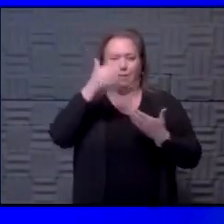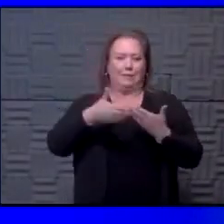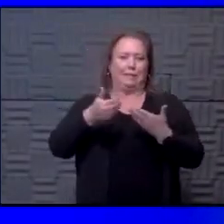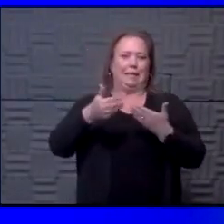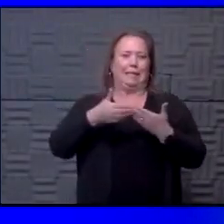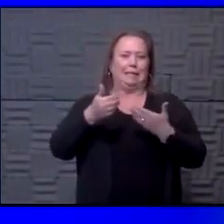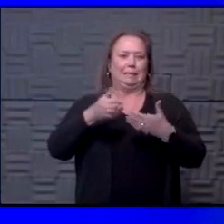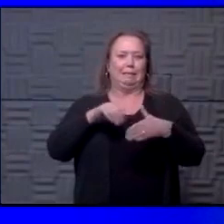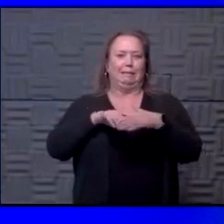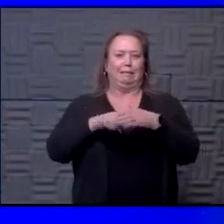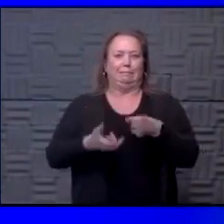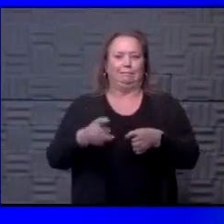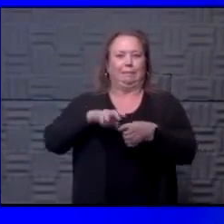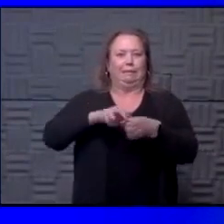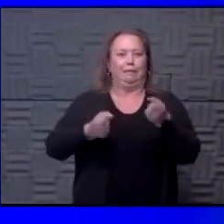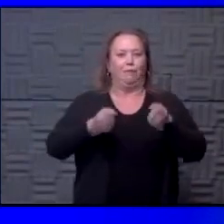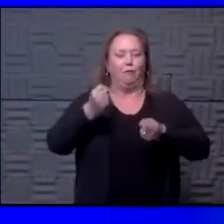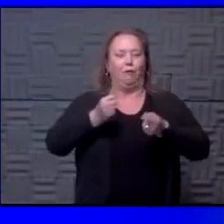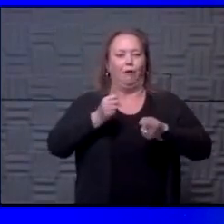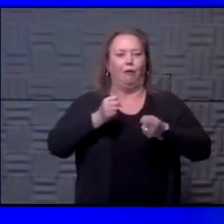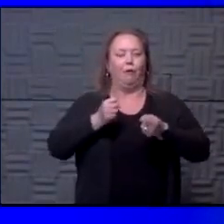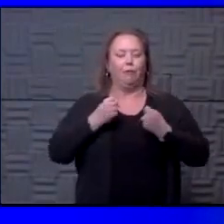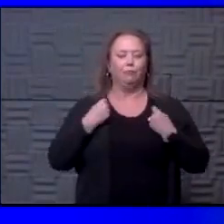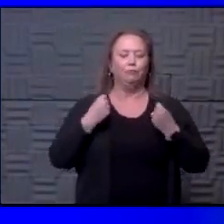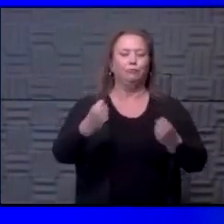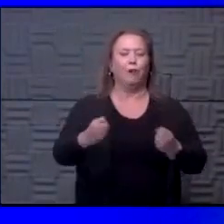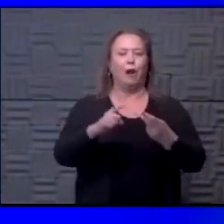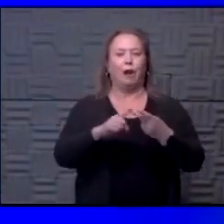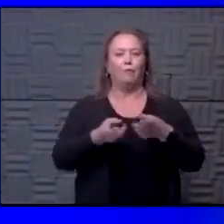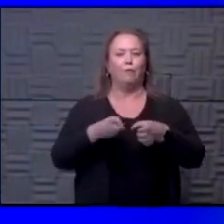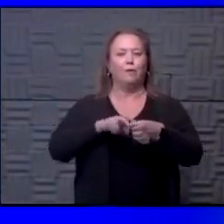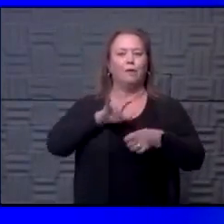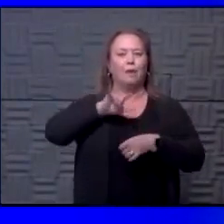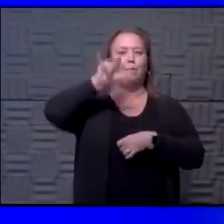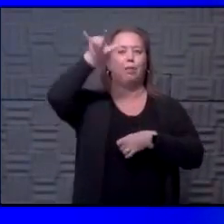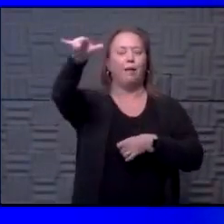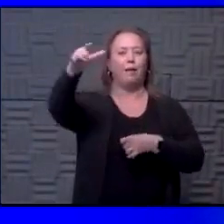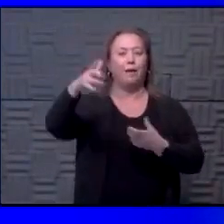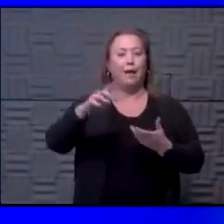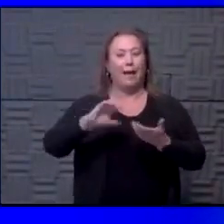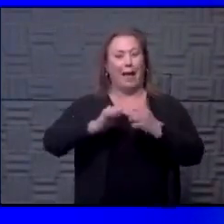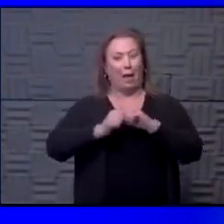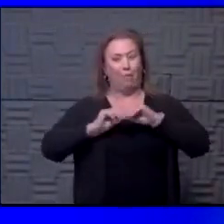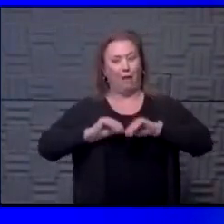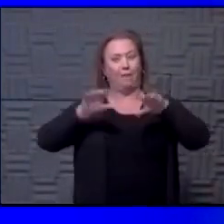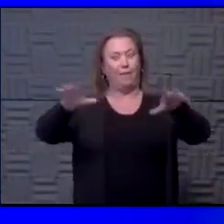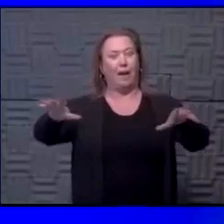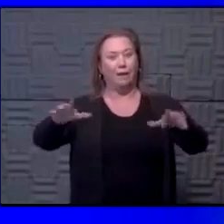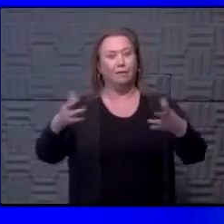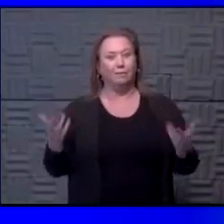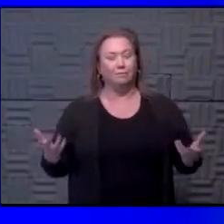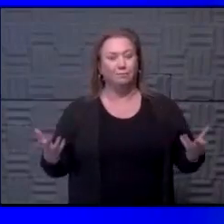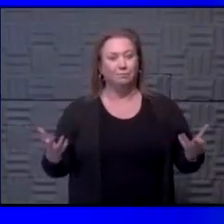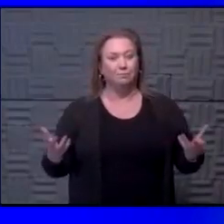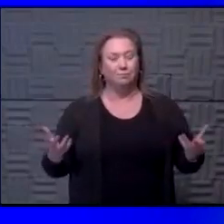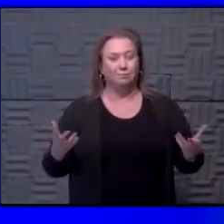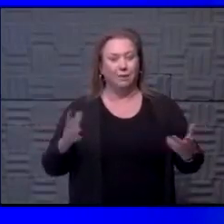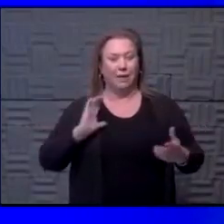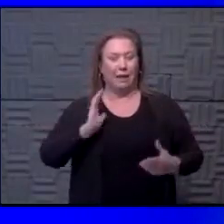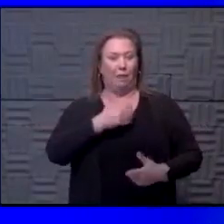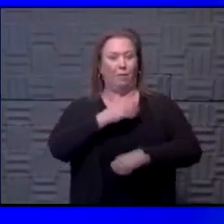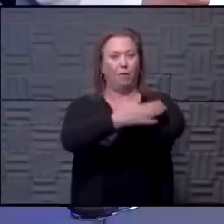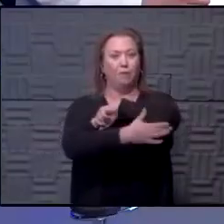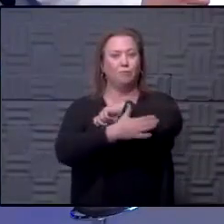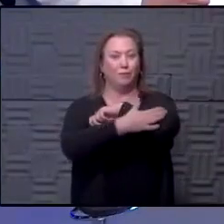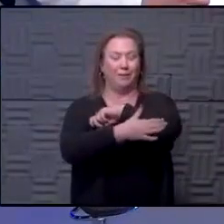it is to get in a car and drive somewhere or get on a plane and go somewhere. How will that affect the spread around the nation, particularly, in our